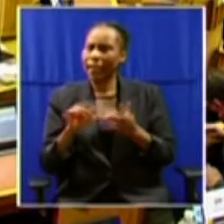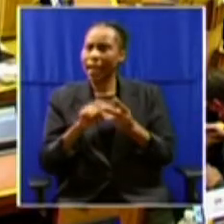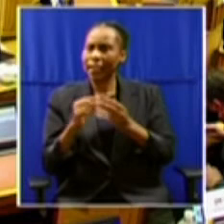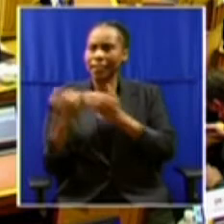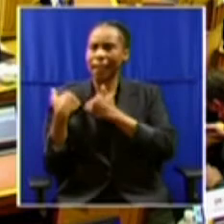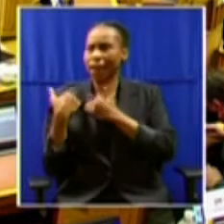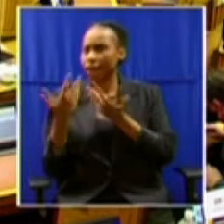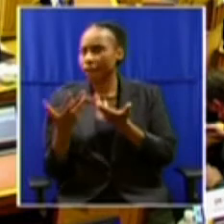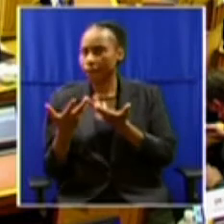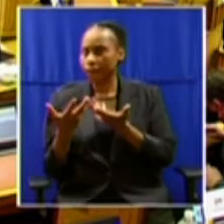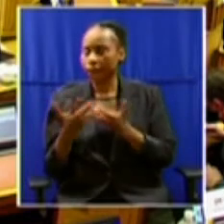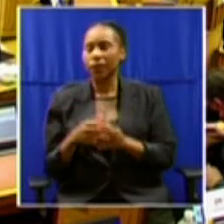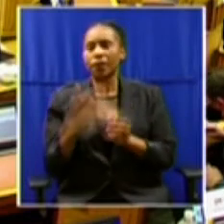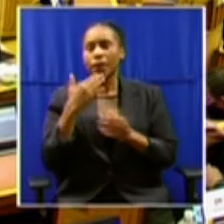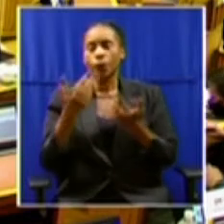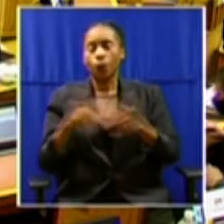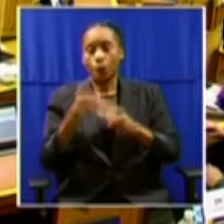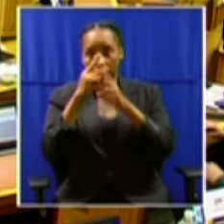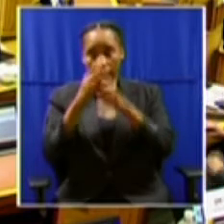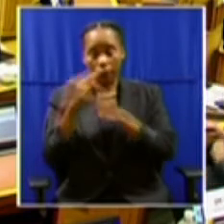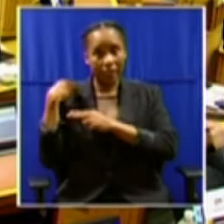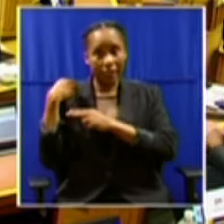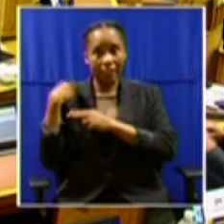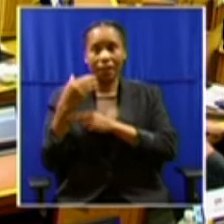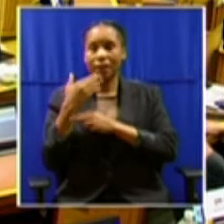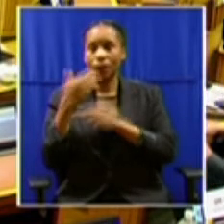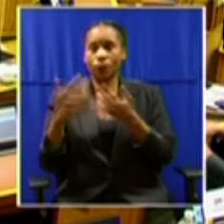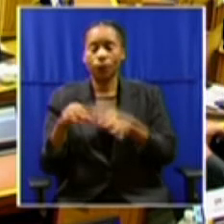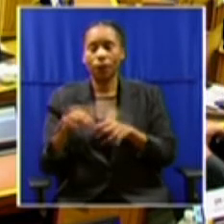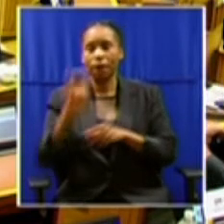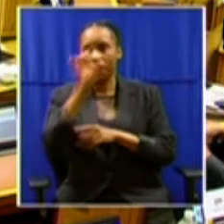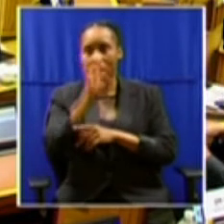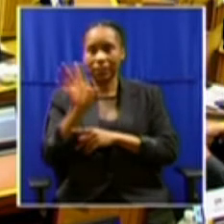Yeah, thank you very much. Firstly, is that